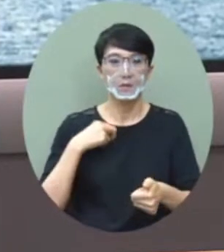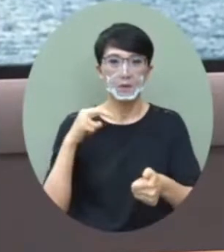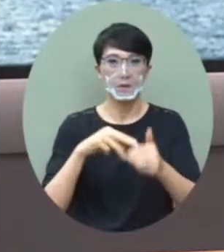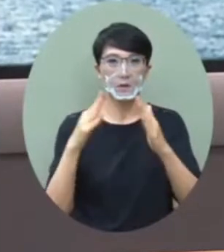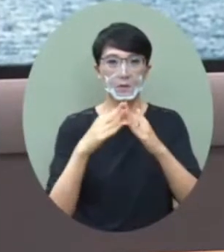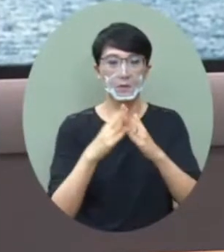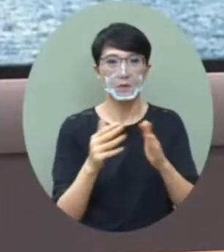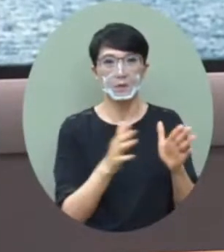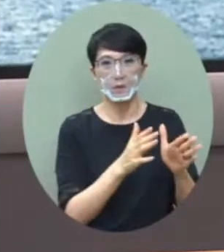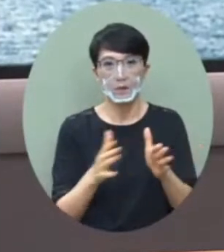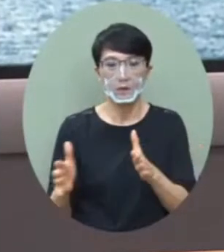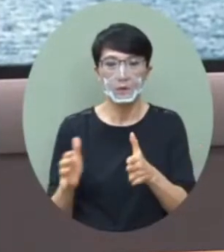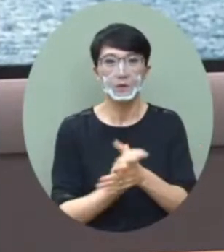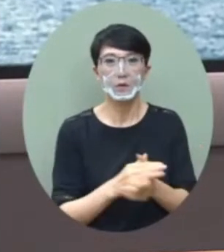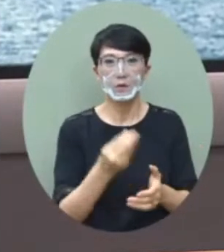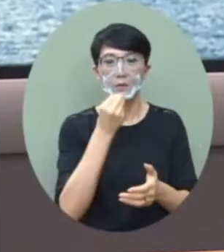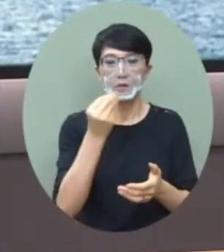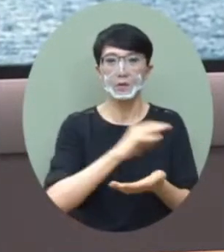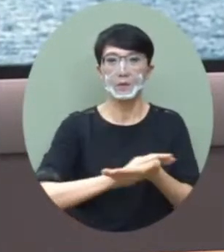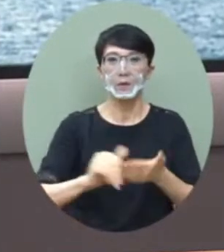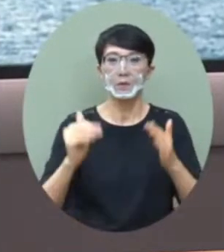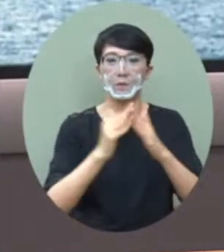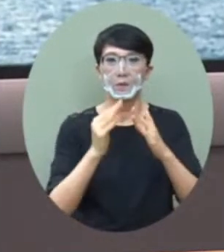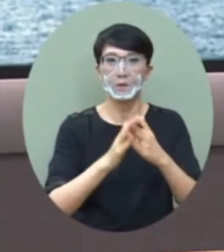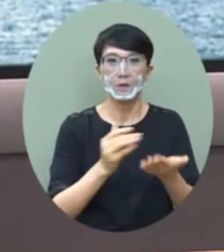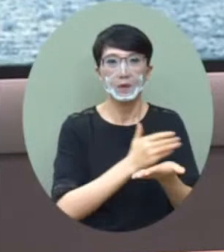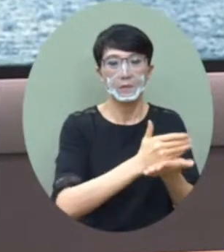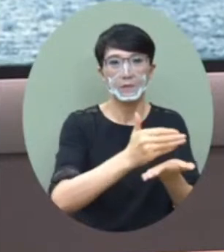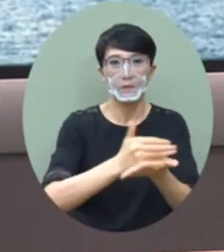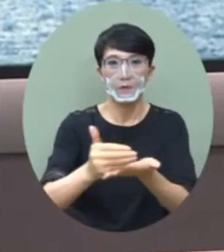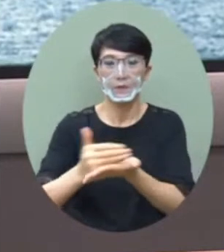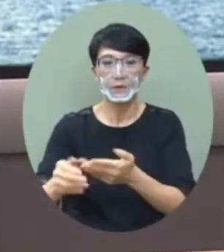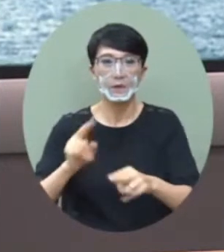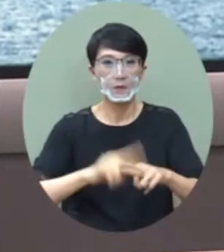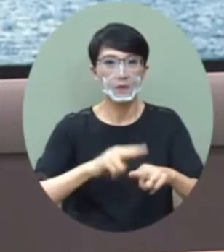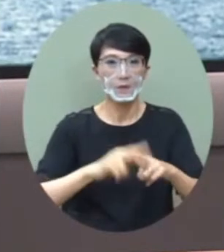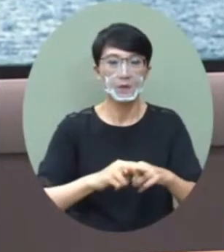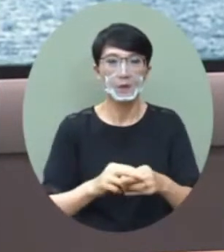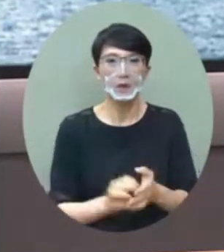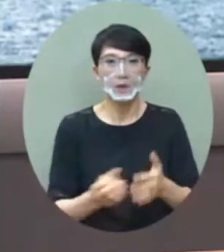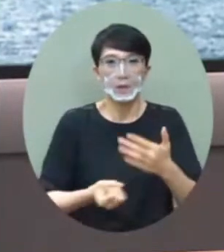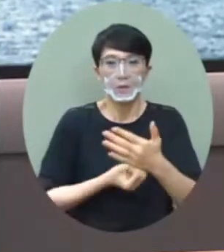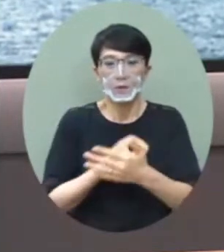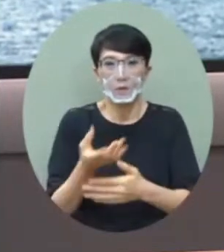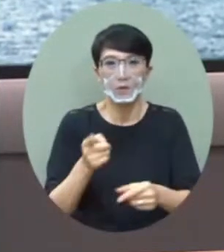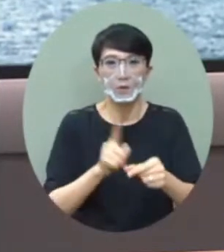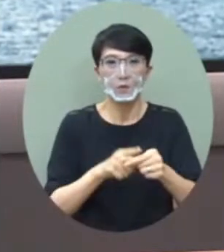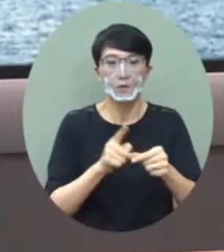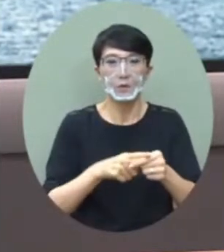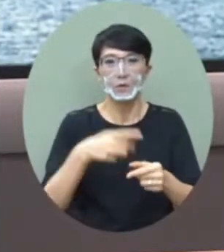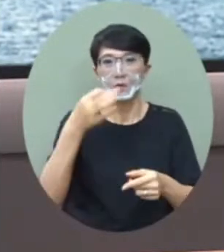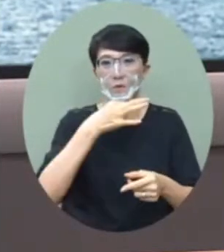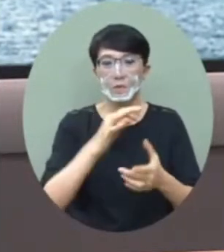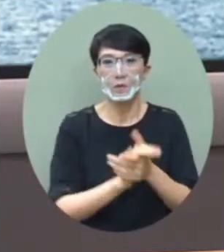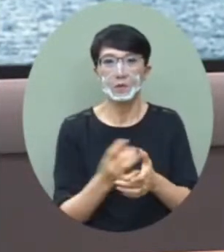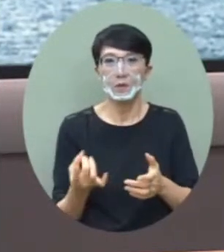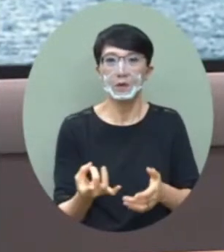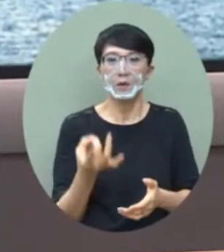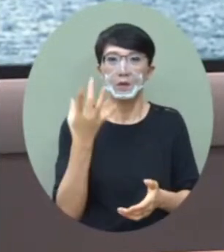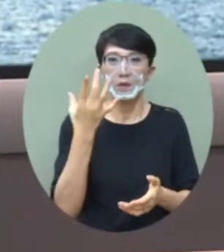capability to accept patients in public hospitals. And together with the